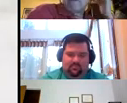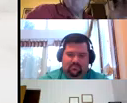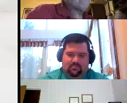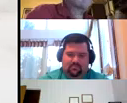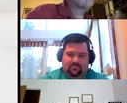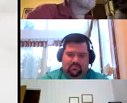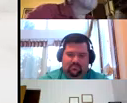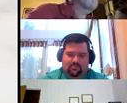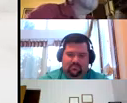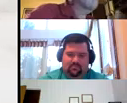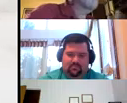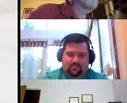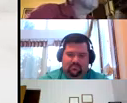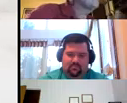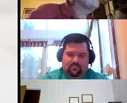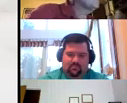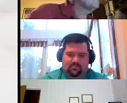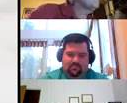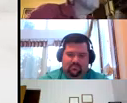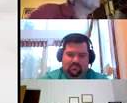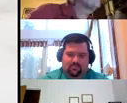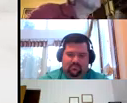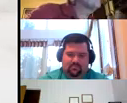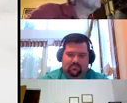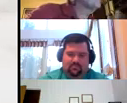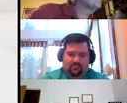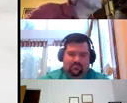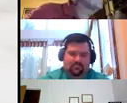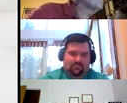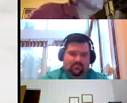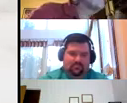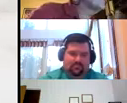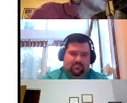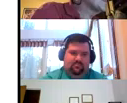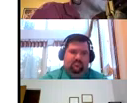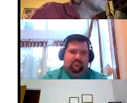So the next one, we just finished this one, would be Christmas.